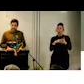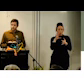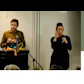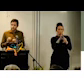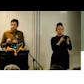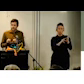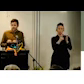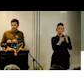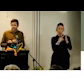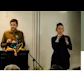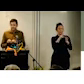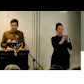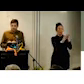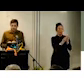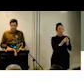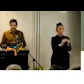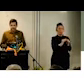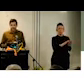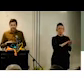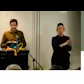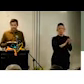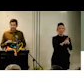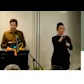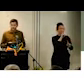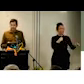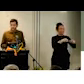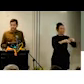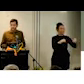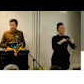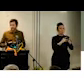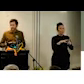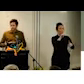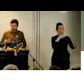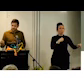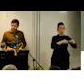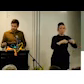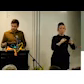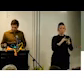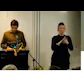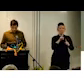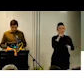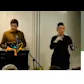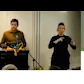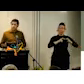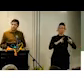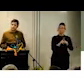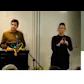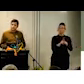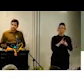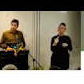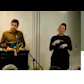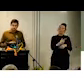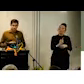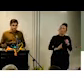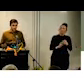neurons, destroy their integrity, their flexibility, and make them less flexible to activate. And this